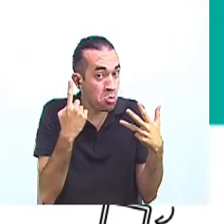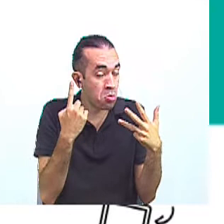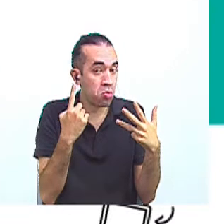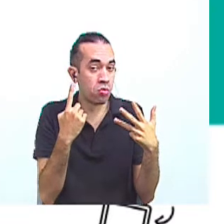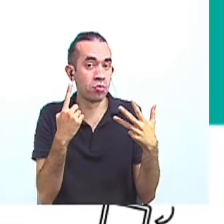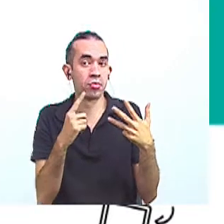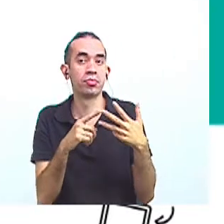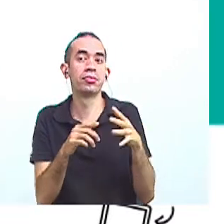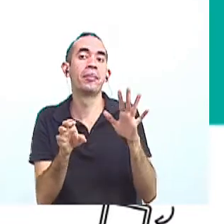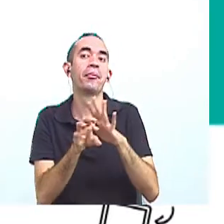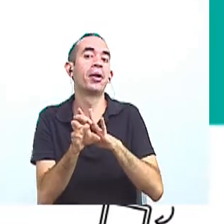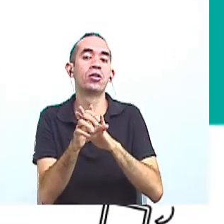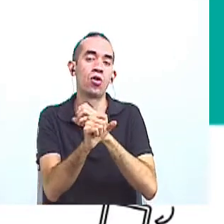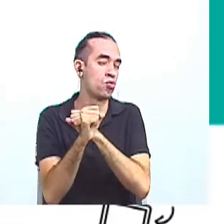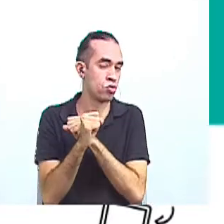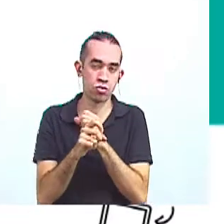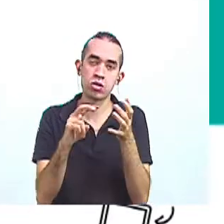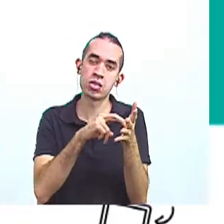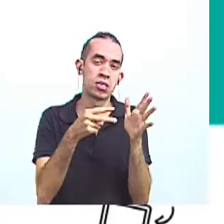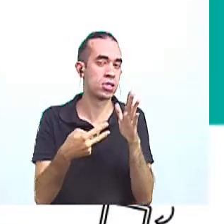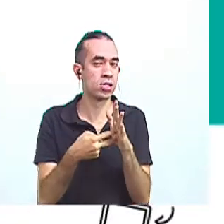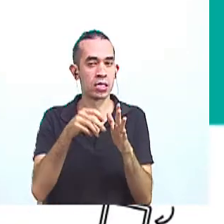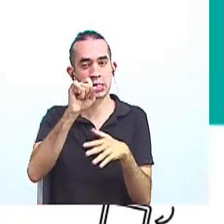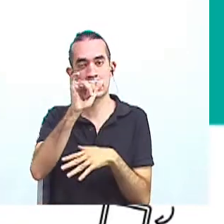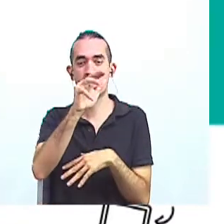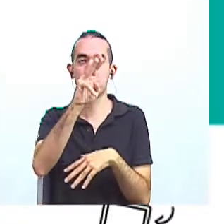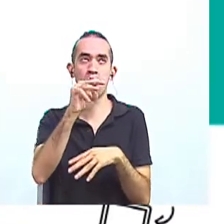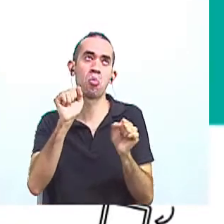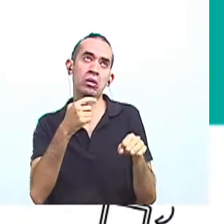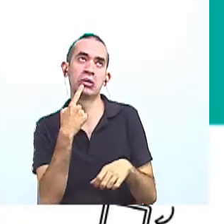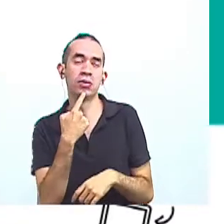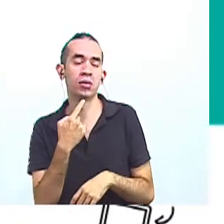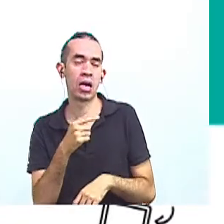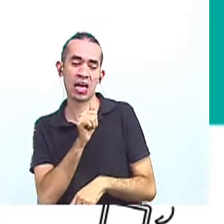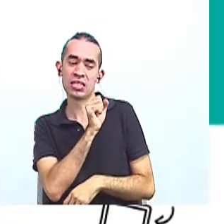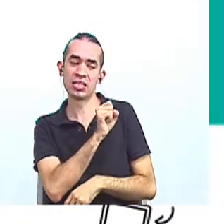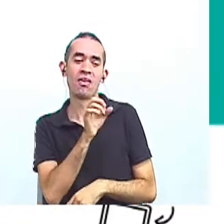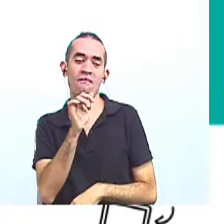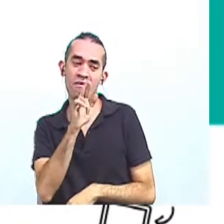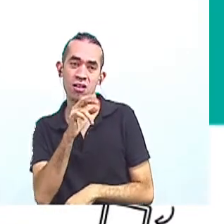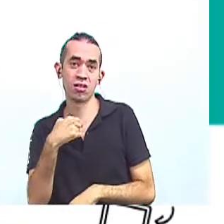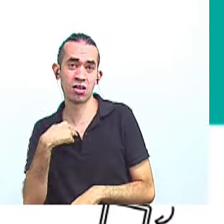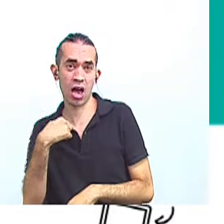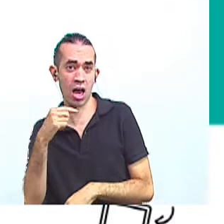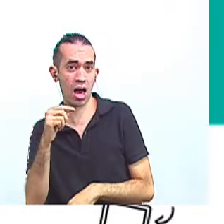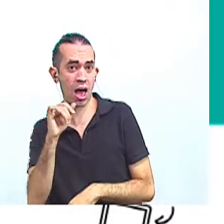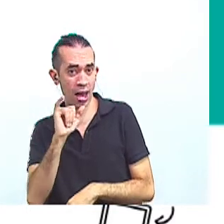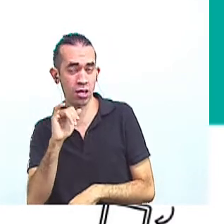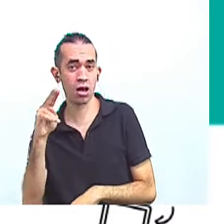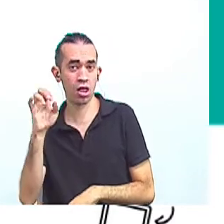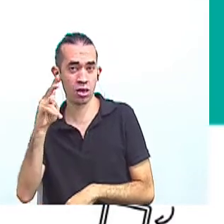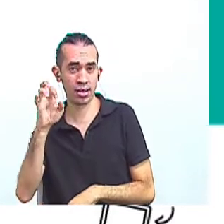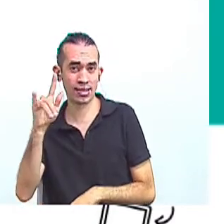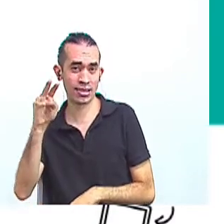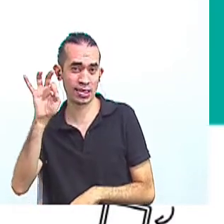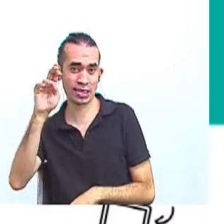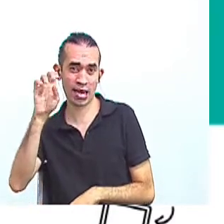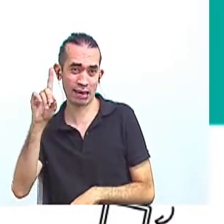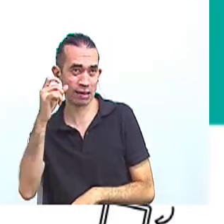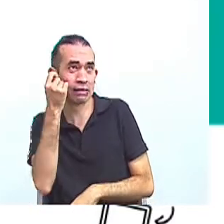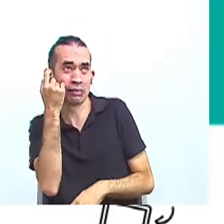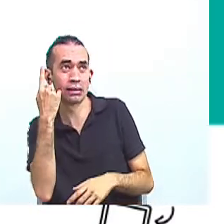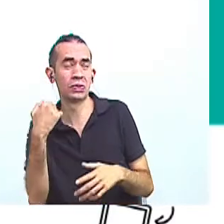say that you are not sure about the meaning of STEAM. You can say, well, as far as I understand, STEAM means